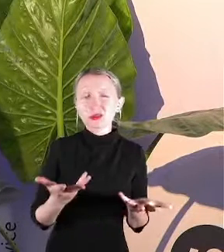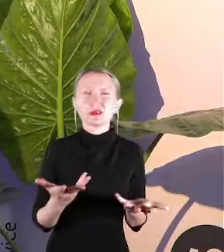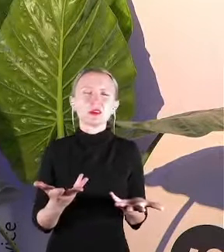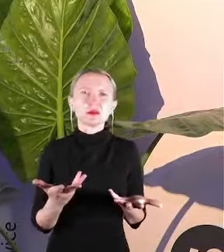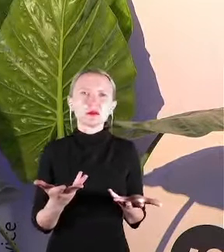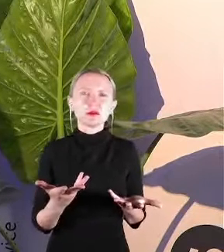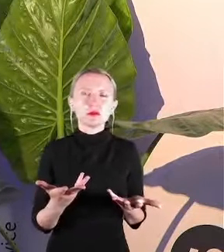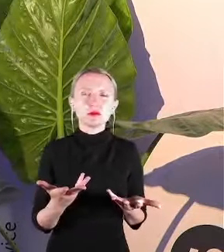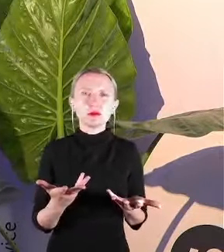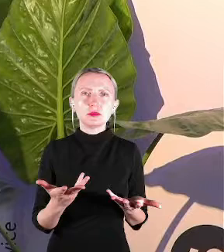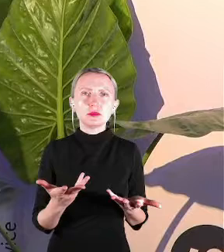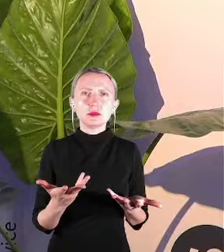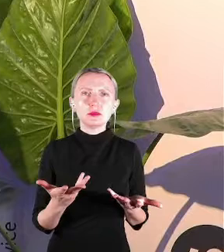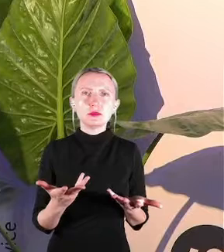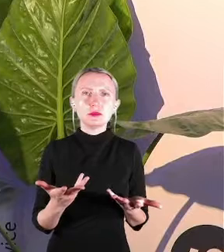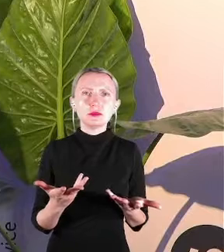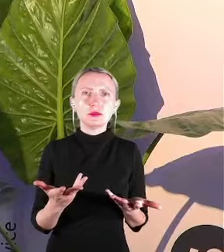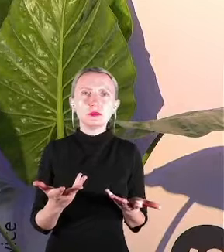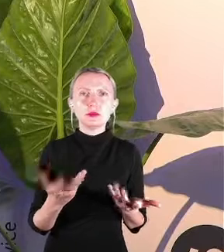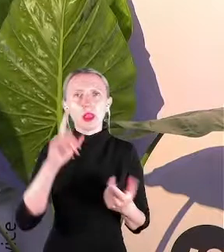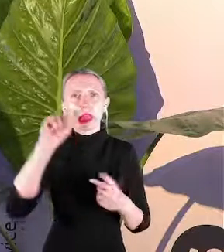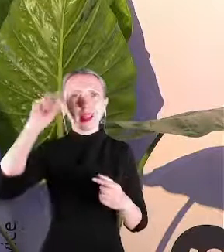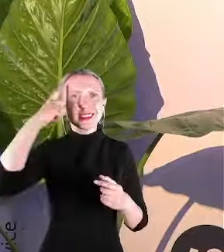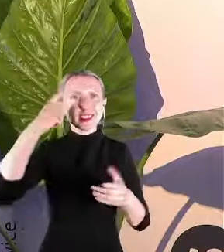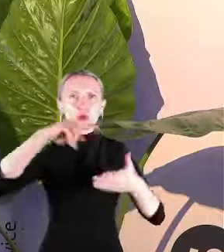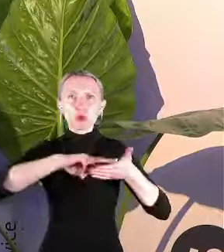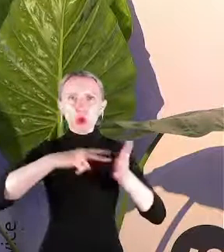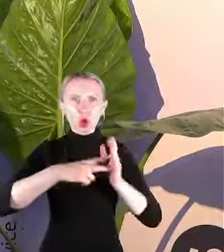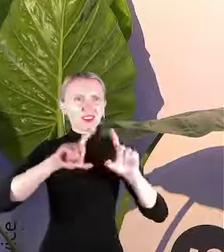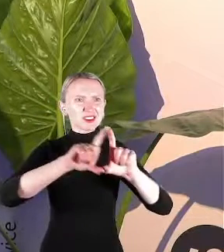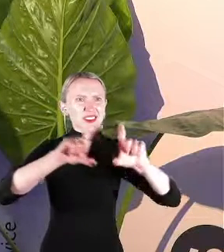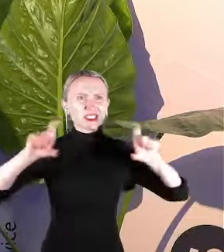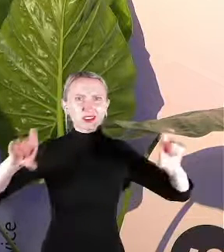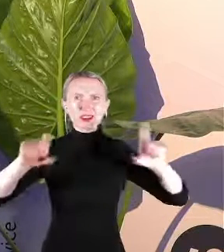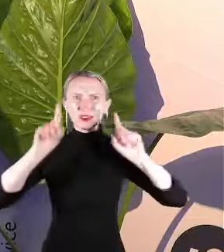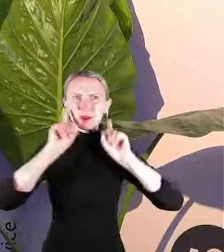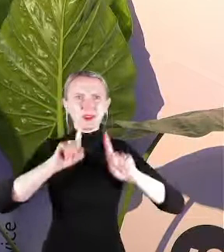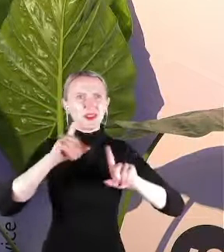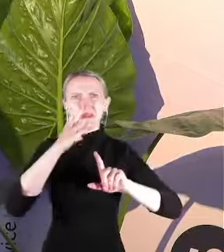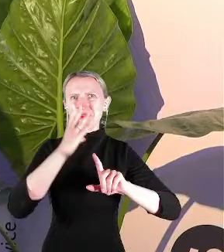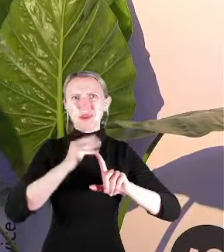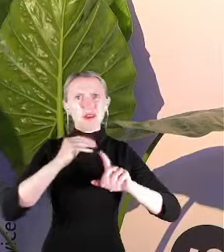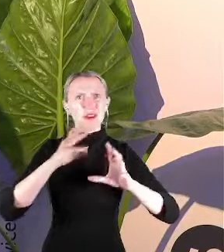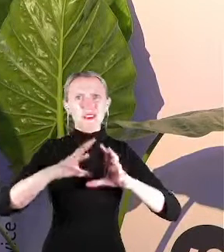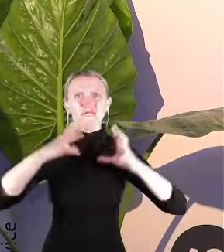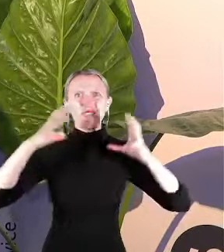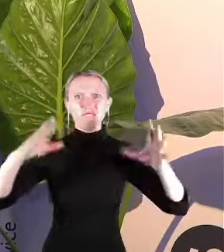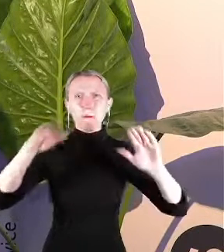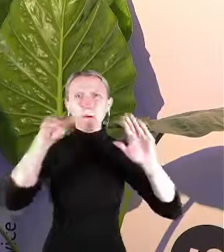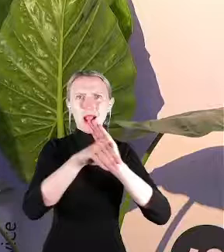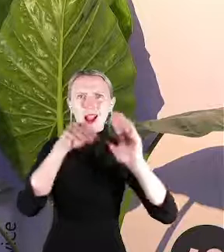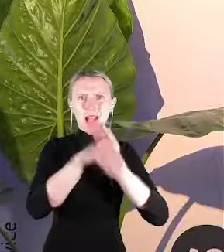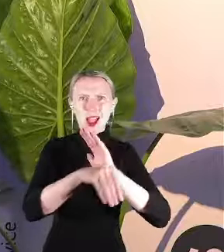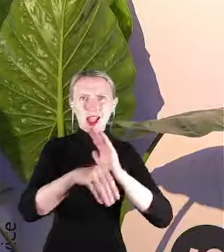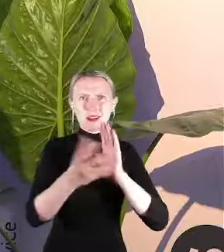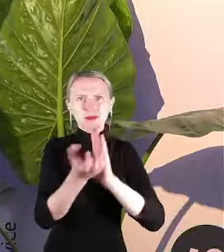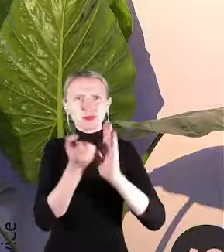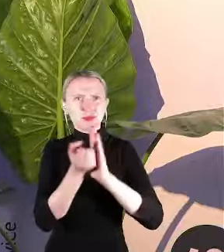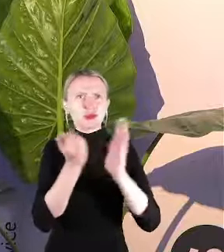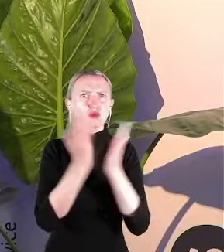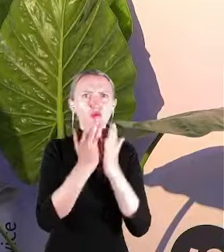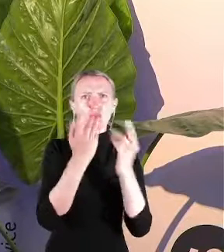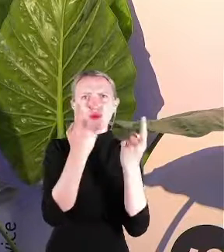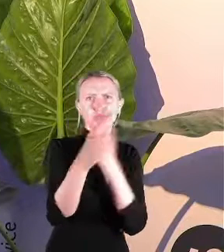like huge warehouses that you ship the goods and you just rearrange them and just ship it somewhere